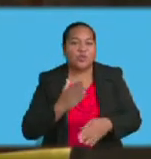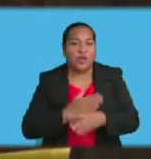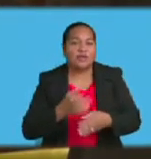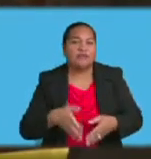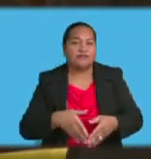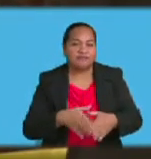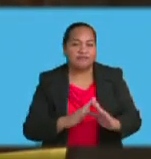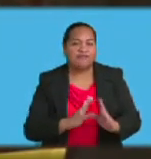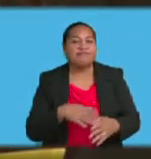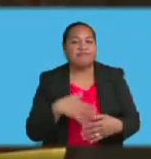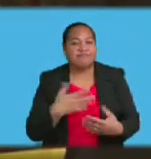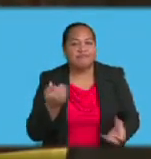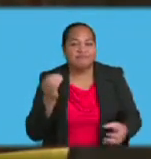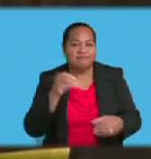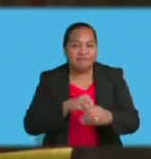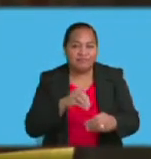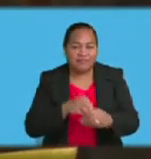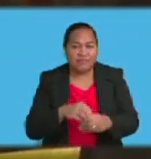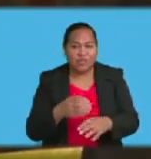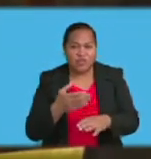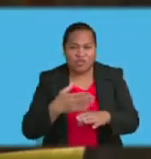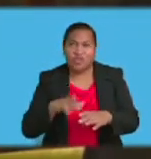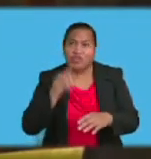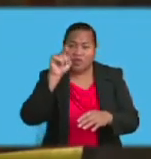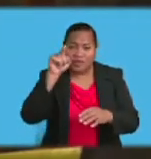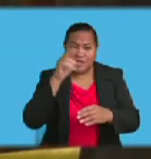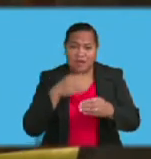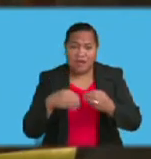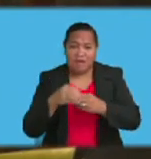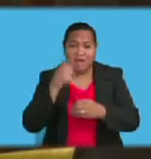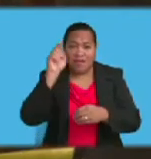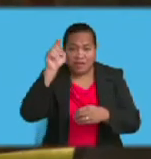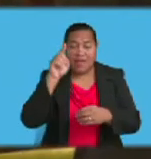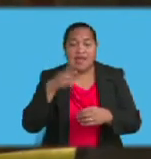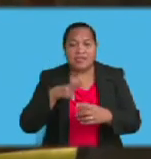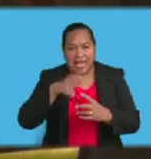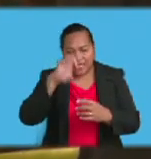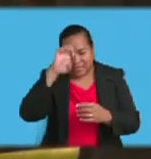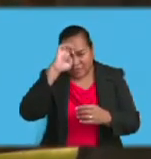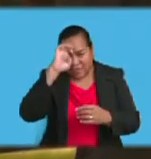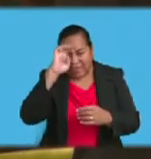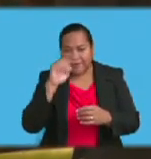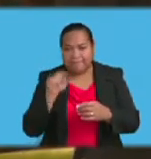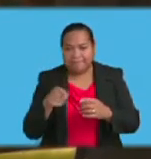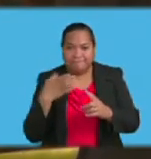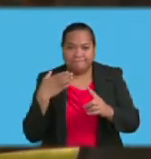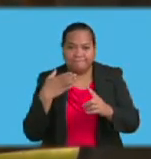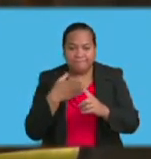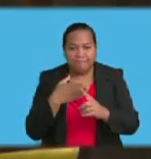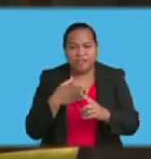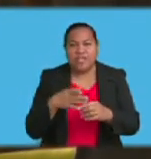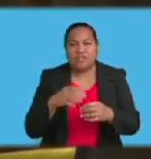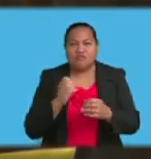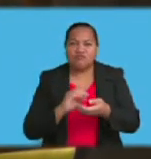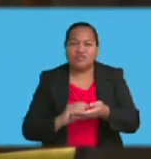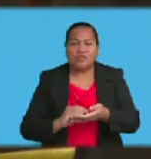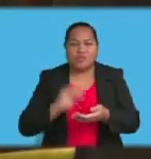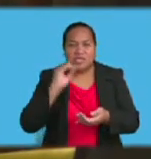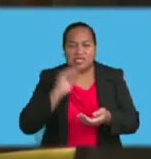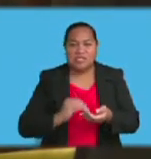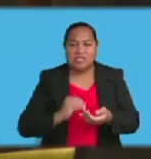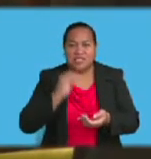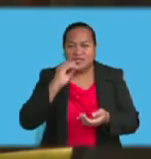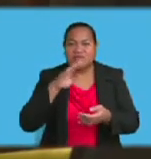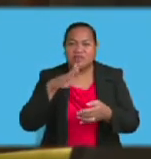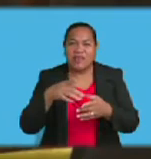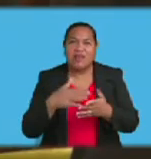formed Trade Commission, Madam Speaker, is expected to play a key role to increase FDIs from New Zealand into Fiji, and